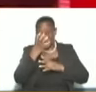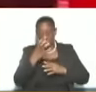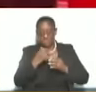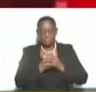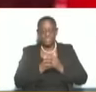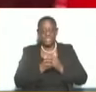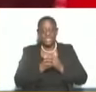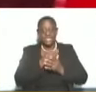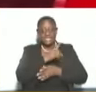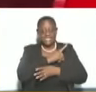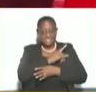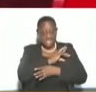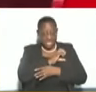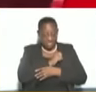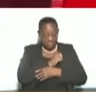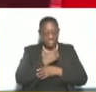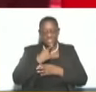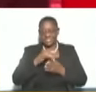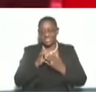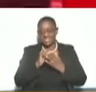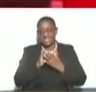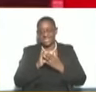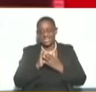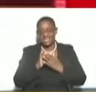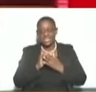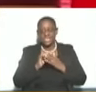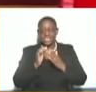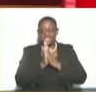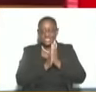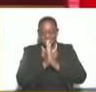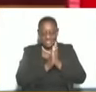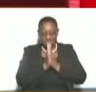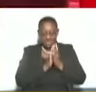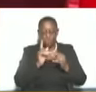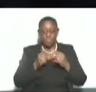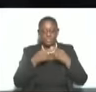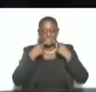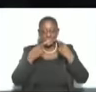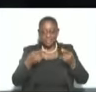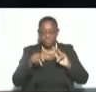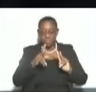she was delighted to share with UN officials the work the Bahamas has done and continues